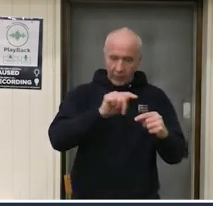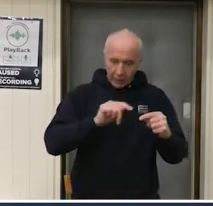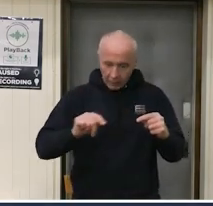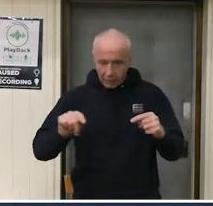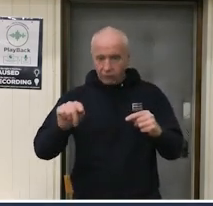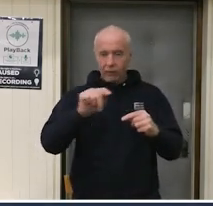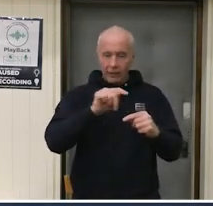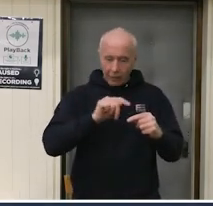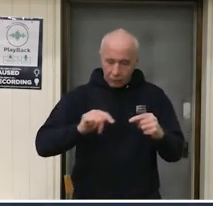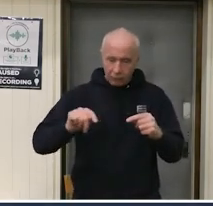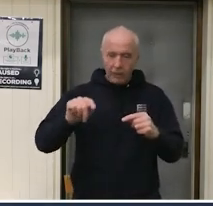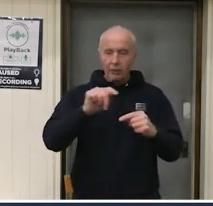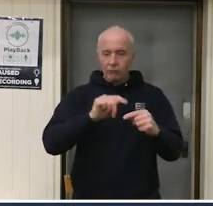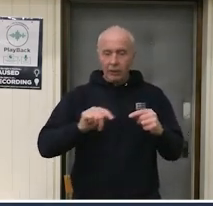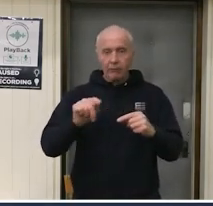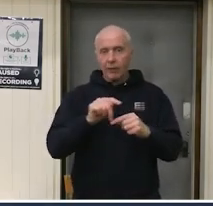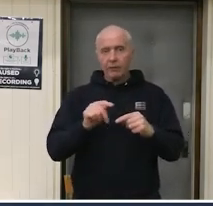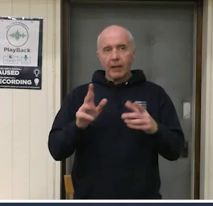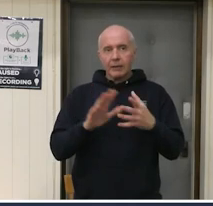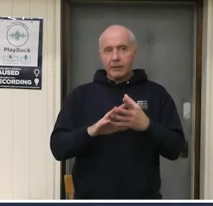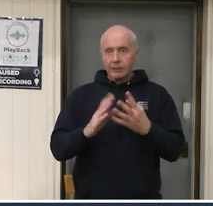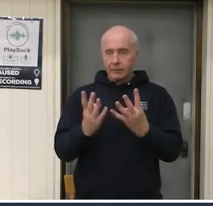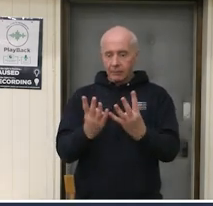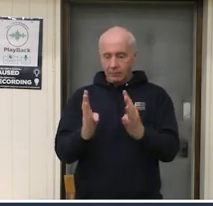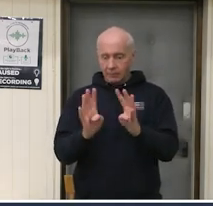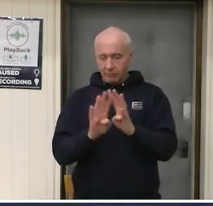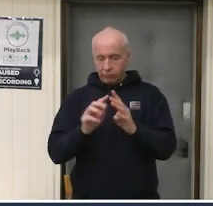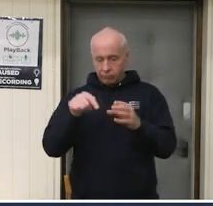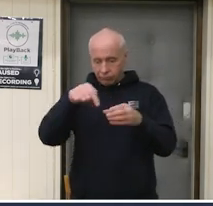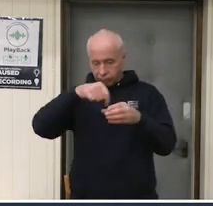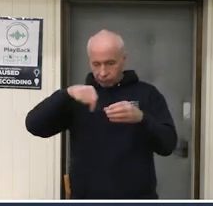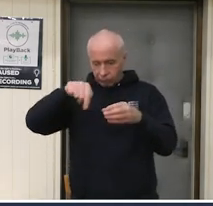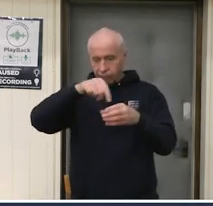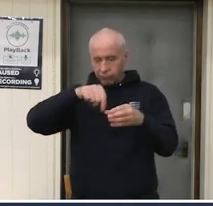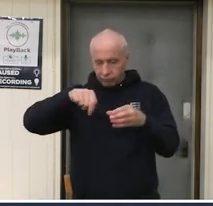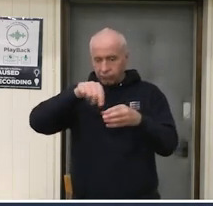around those magnetic field lines and not touch the wall. So that's how we do it.